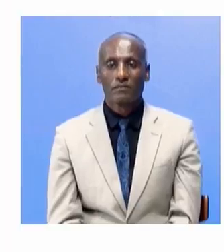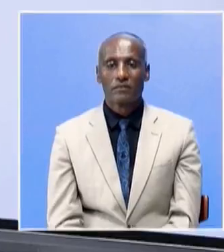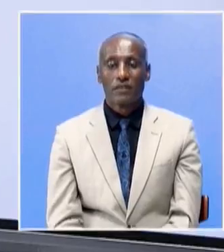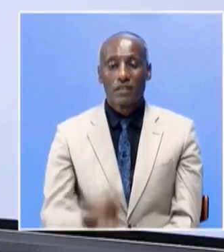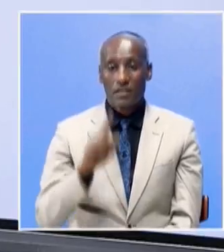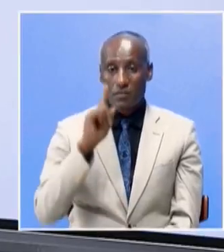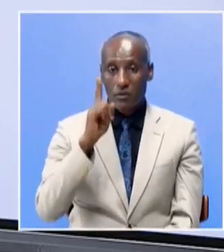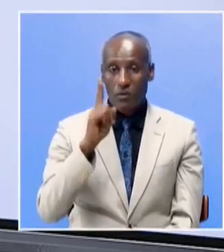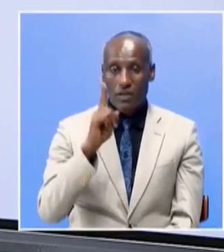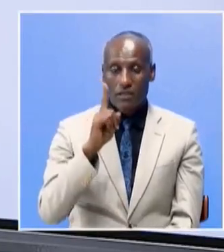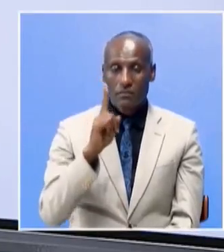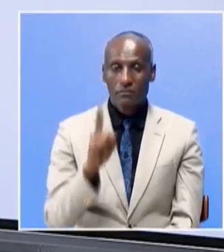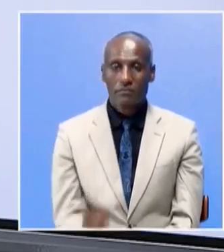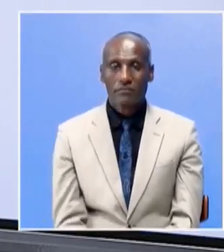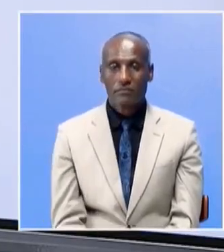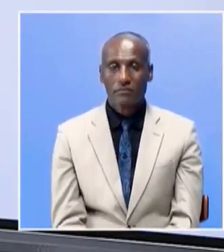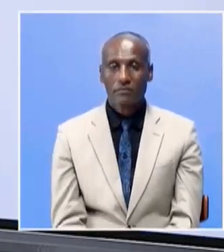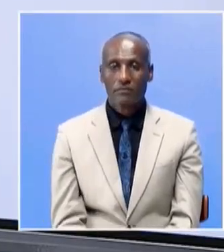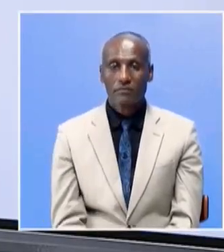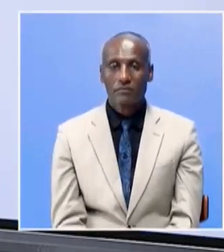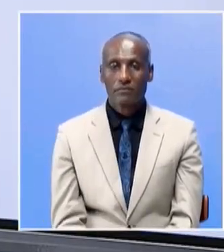One.